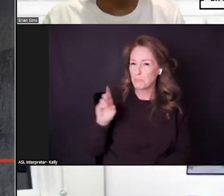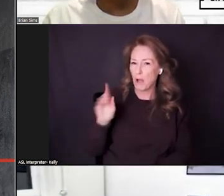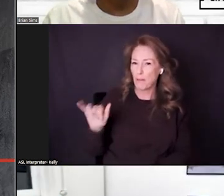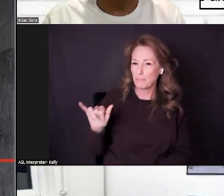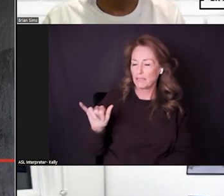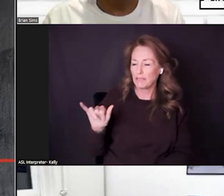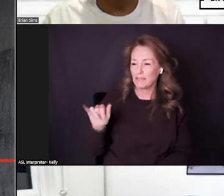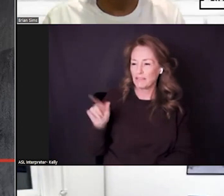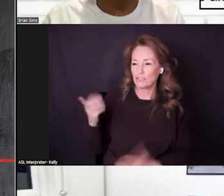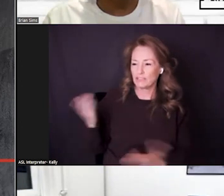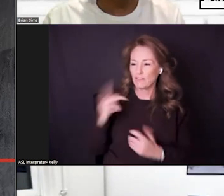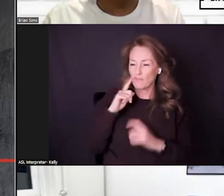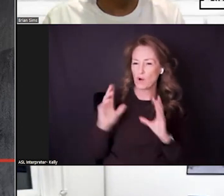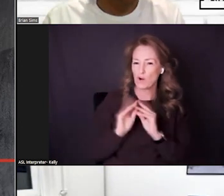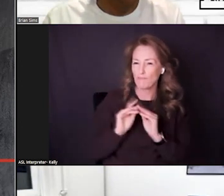Okay.